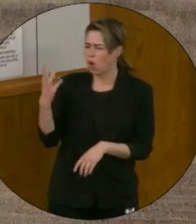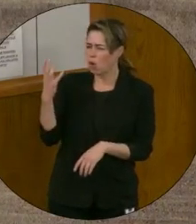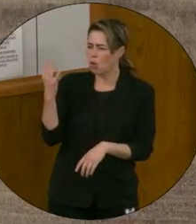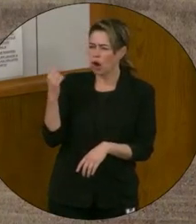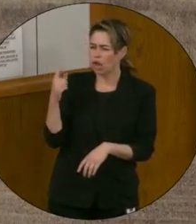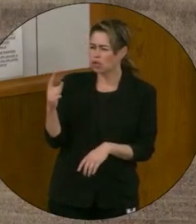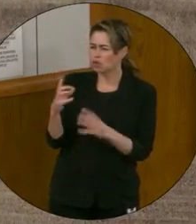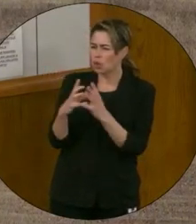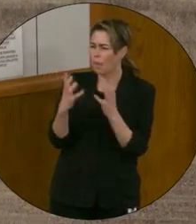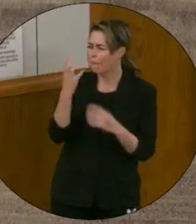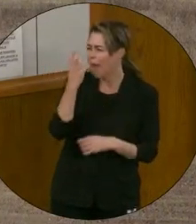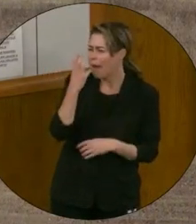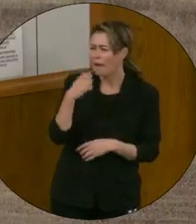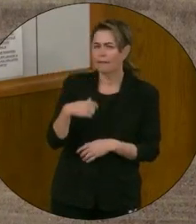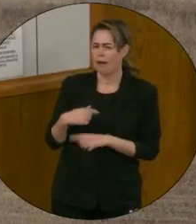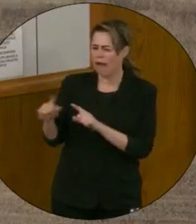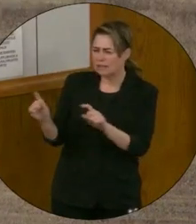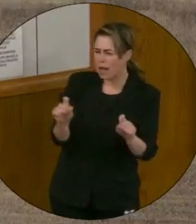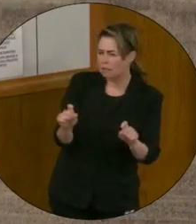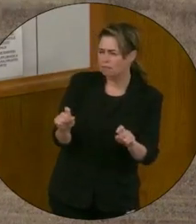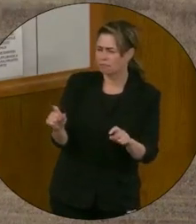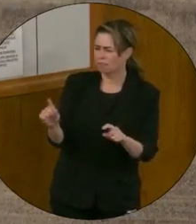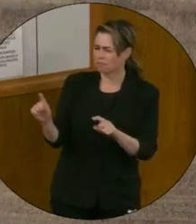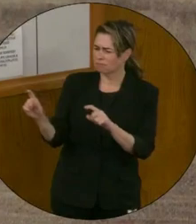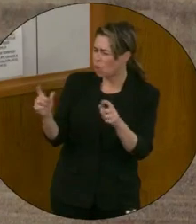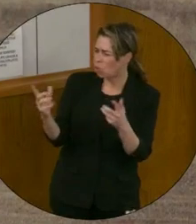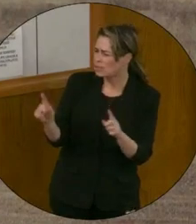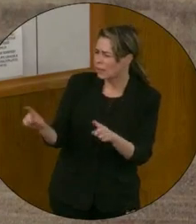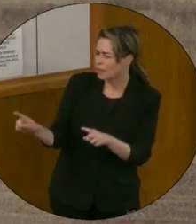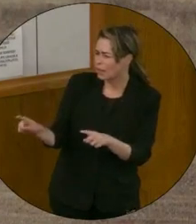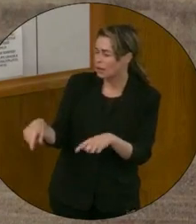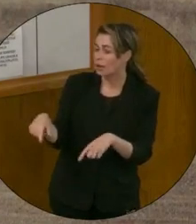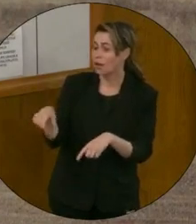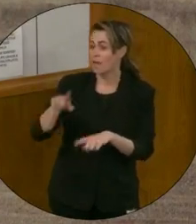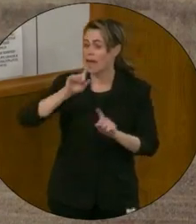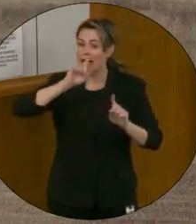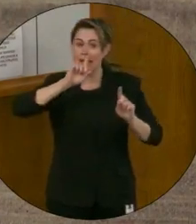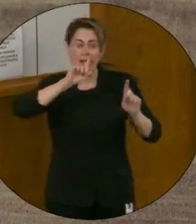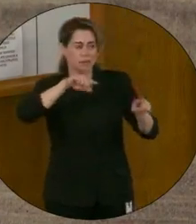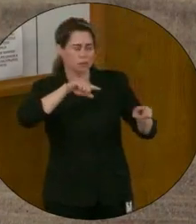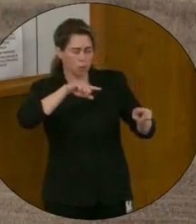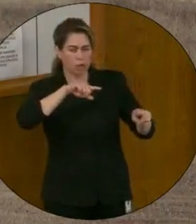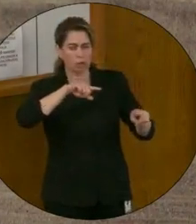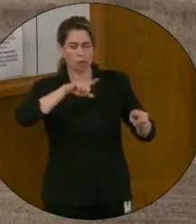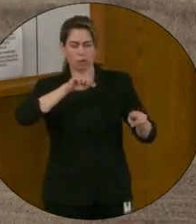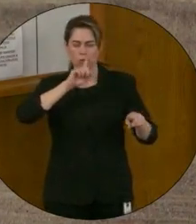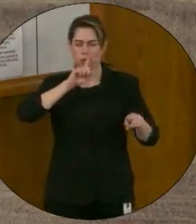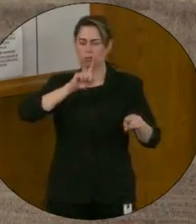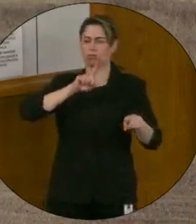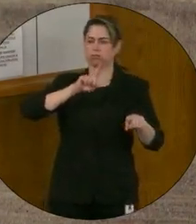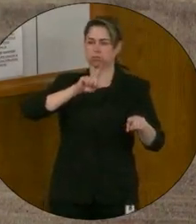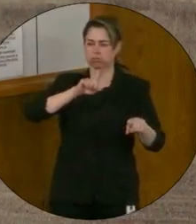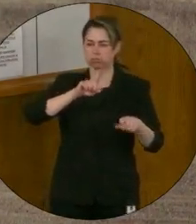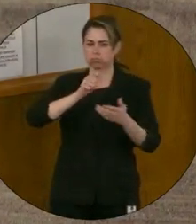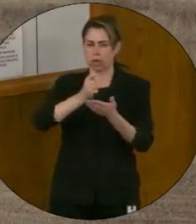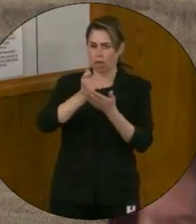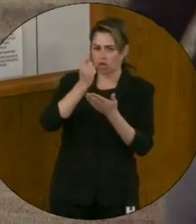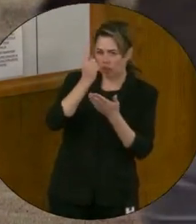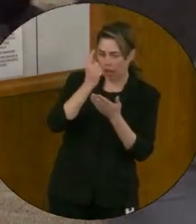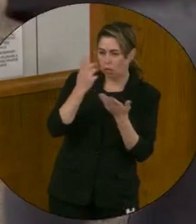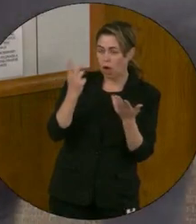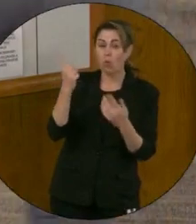so mad? What is happening? And what they said was super eye-opening. One girl